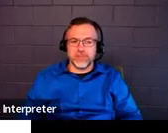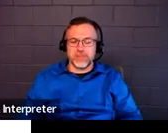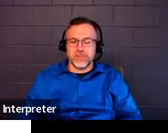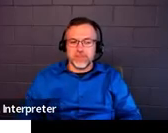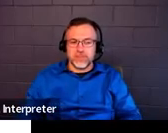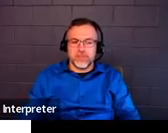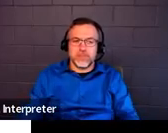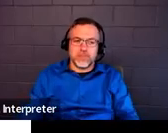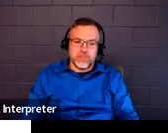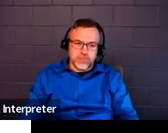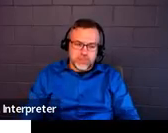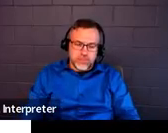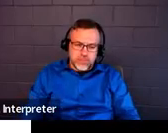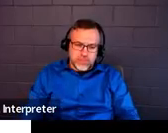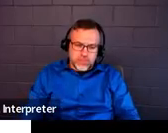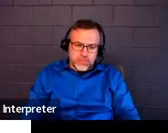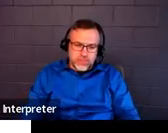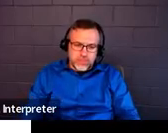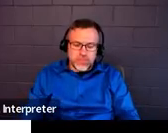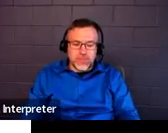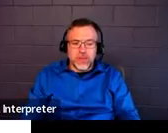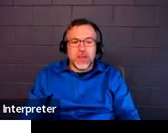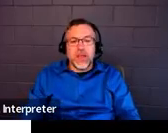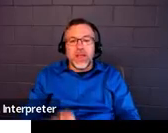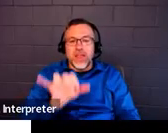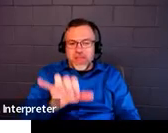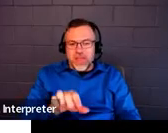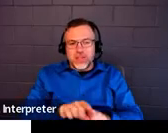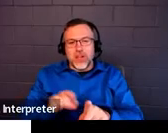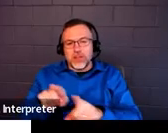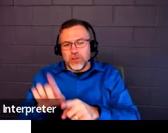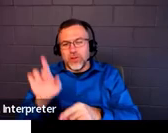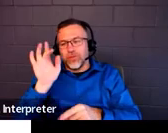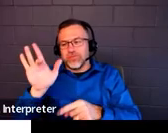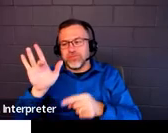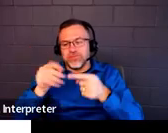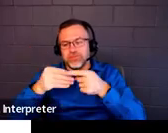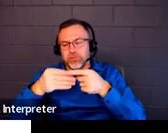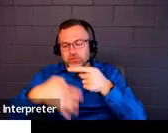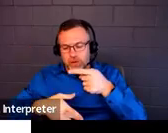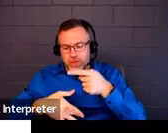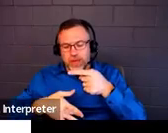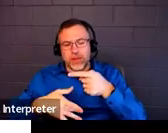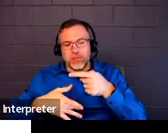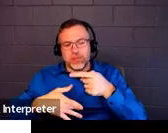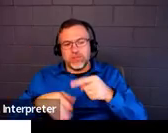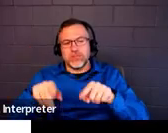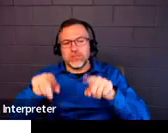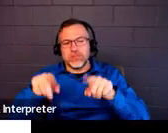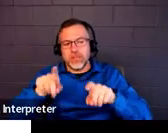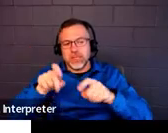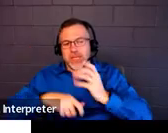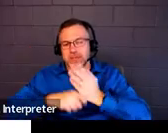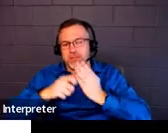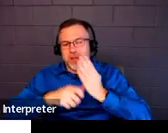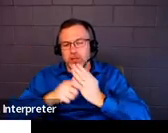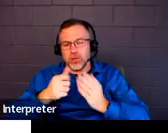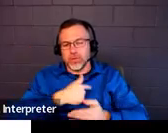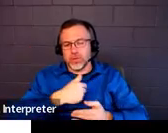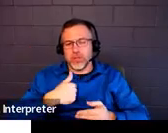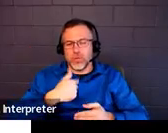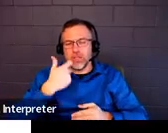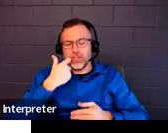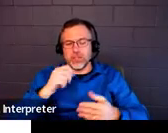And this is another one of the dropdowns, and you can see that these are the test manuals that we were mentioning earlier today that have